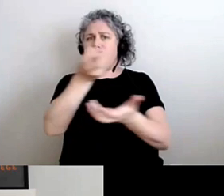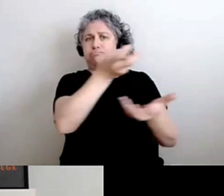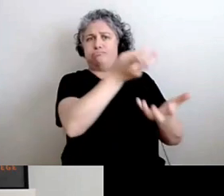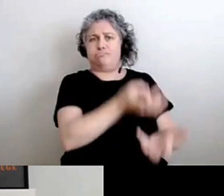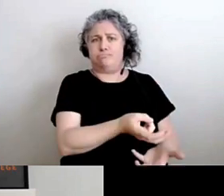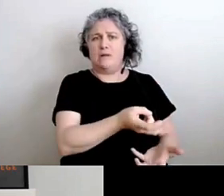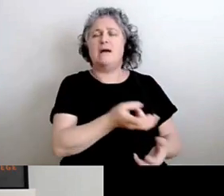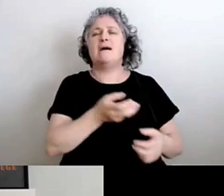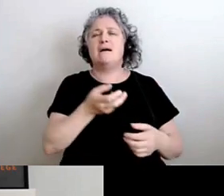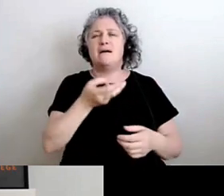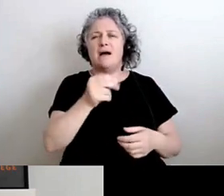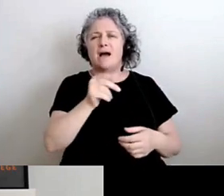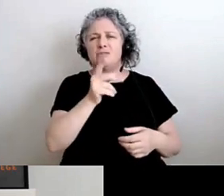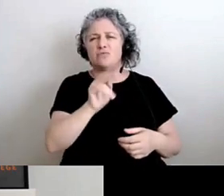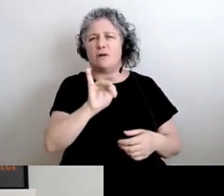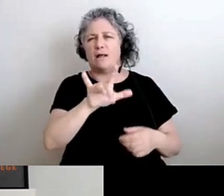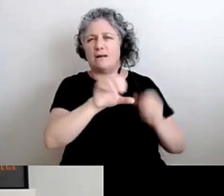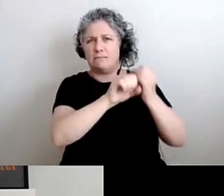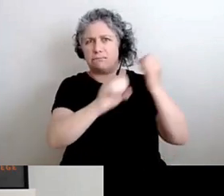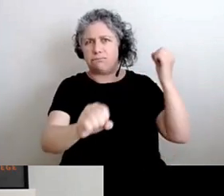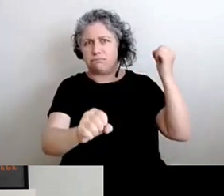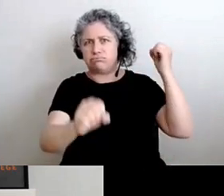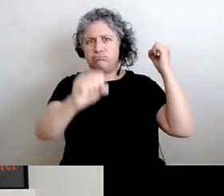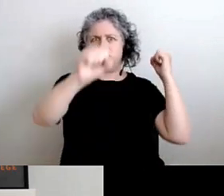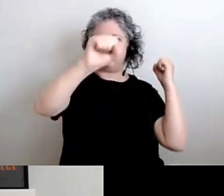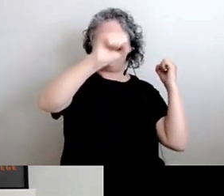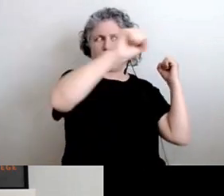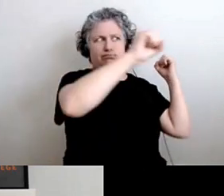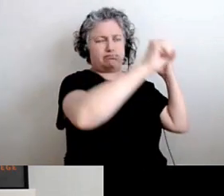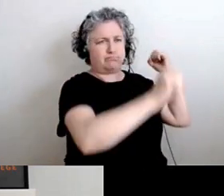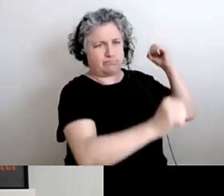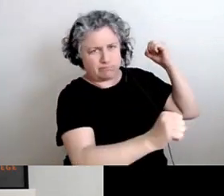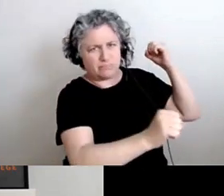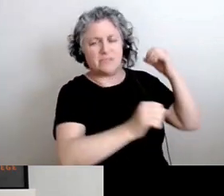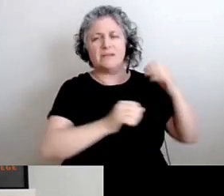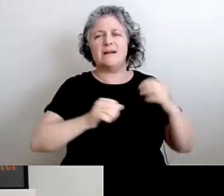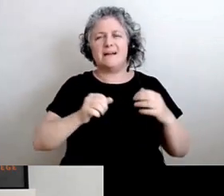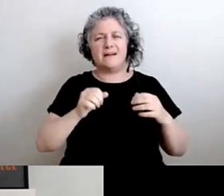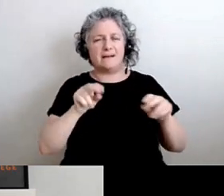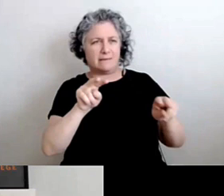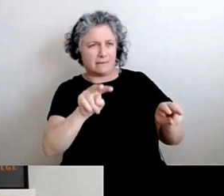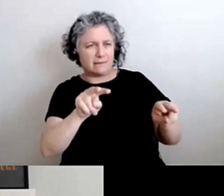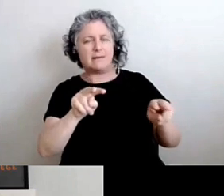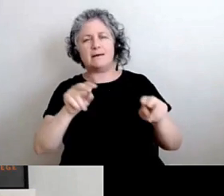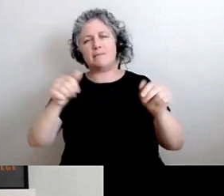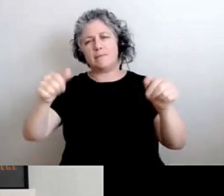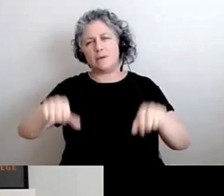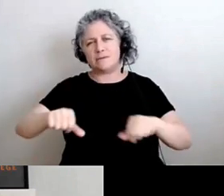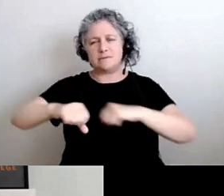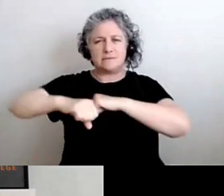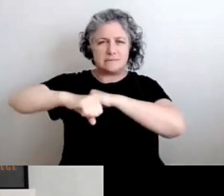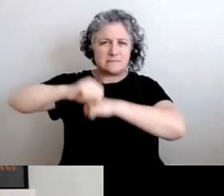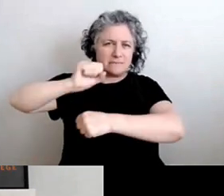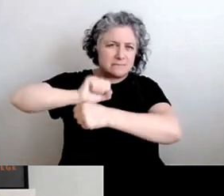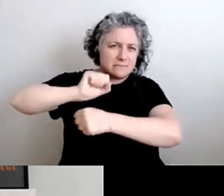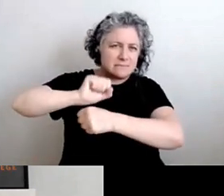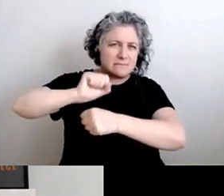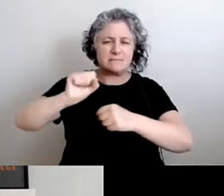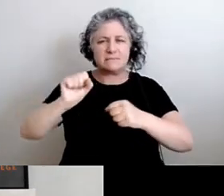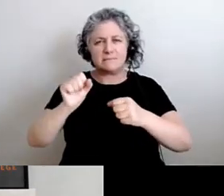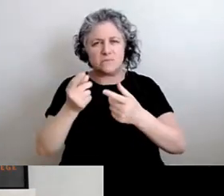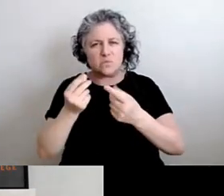so on and so forth. So little assignments can be posted in there. And the students know to check that.